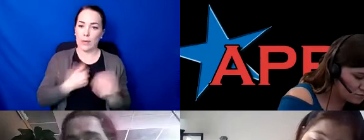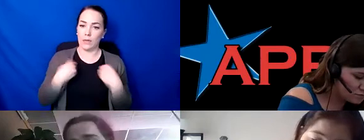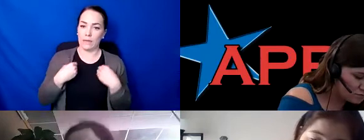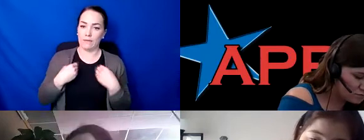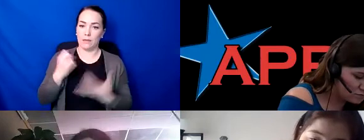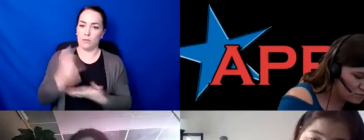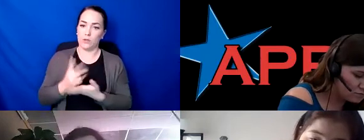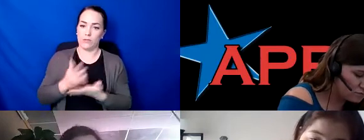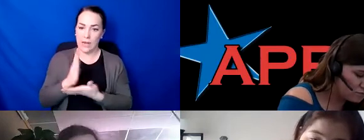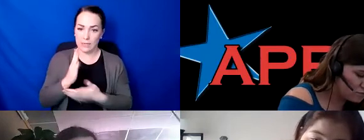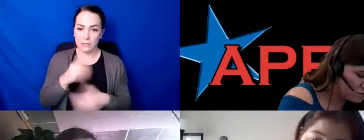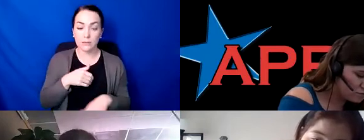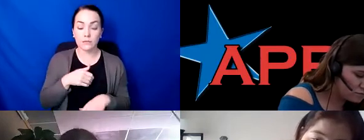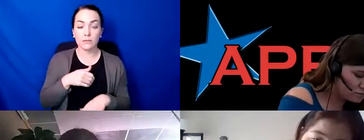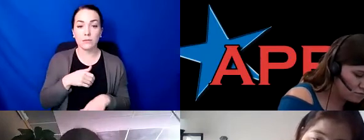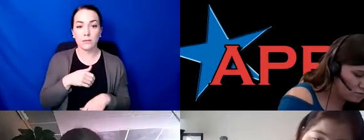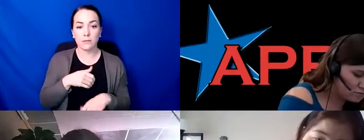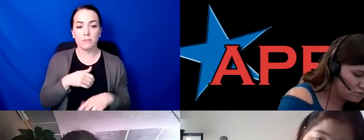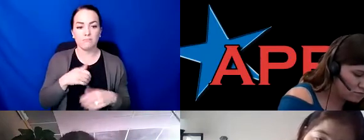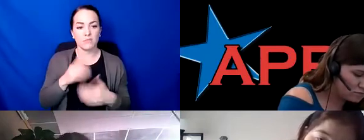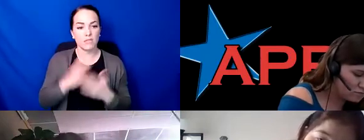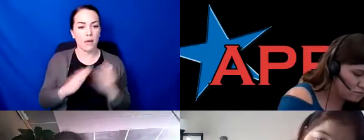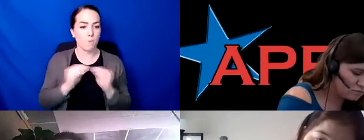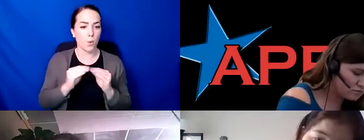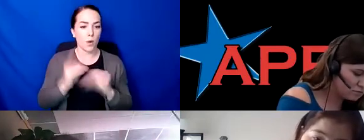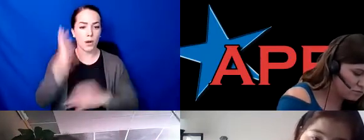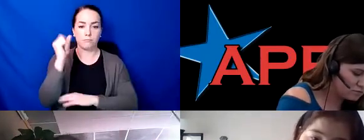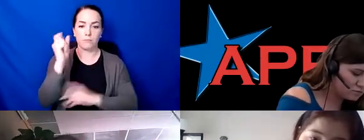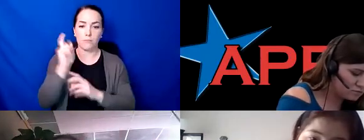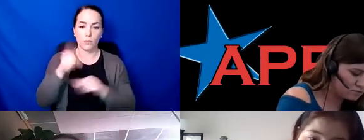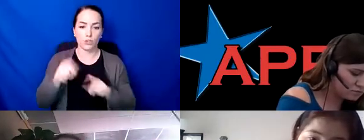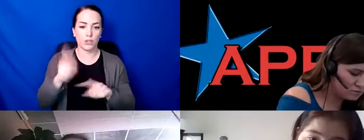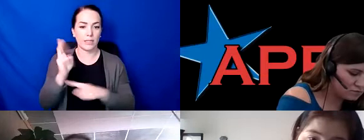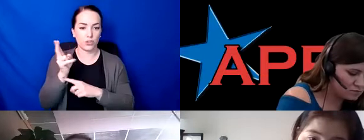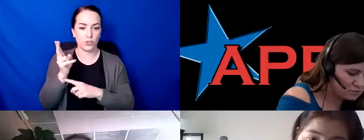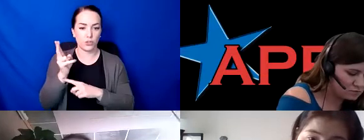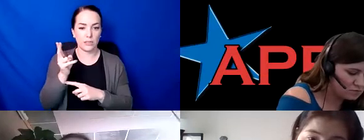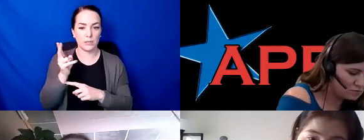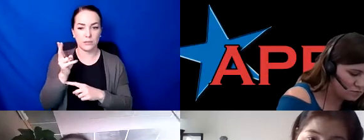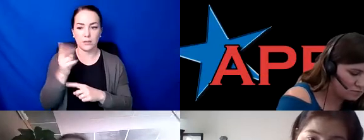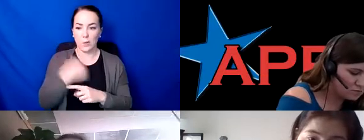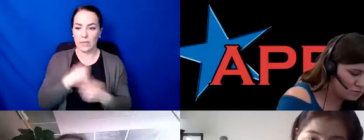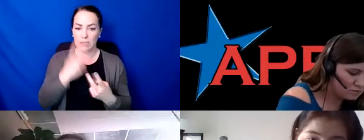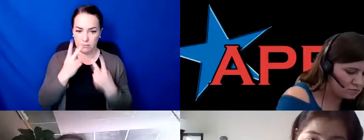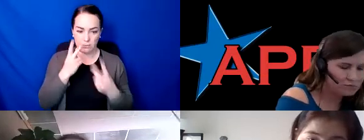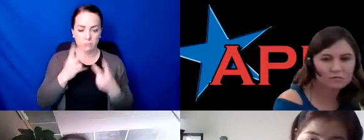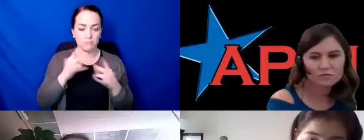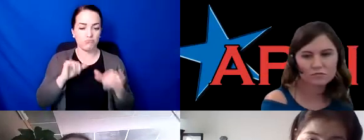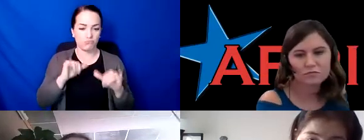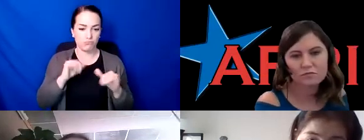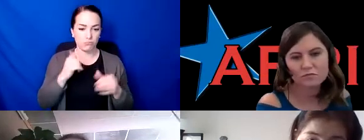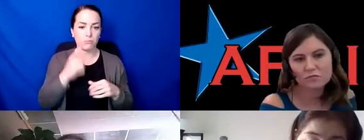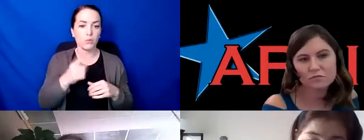those just those bigger moments in history, that those picture perfect images that we come to that you see